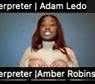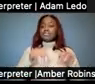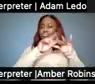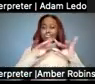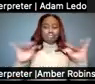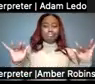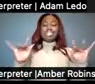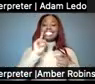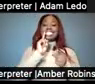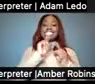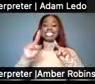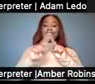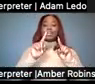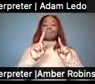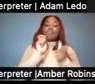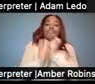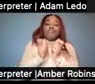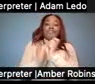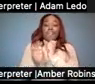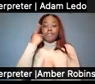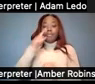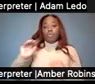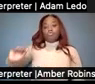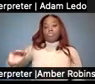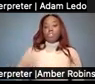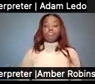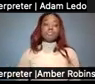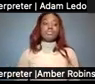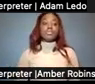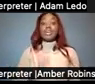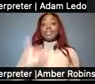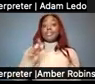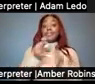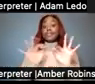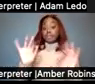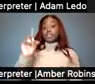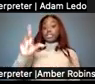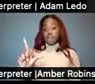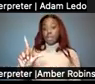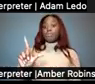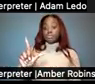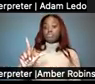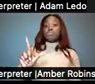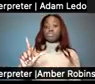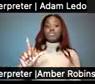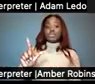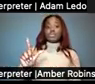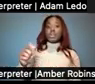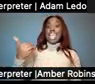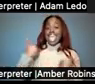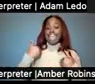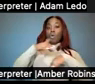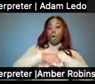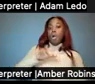adaptations and variations. And again, that's a free download on the camp. We have it on our camp